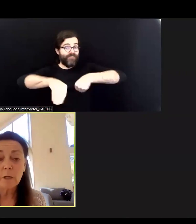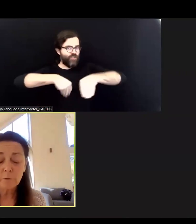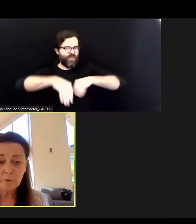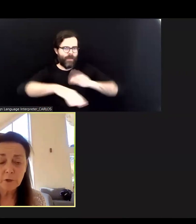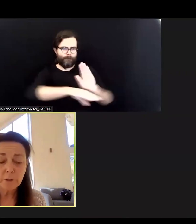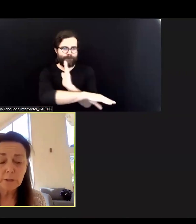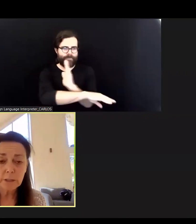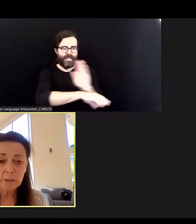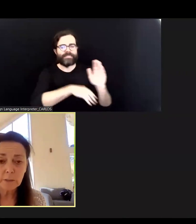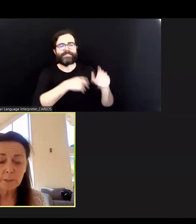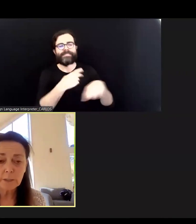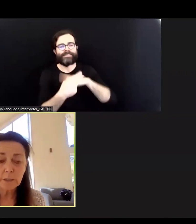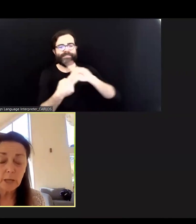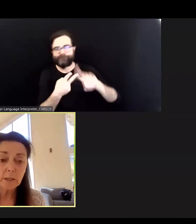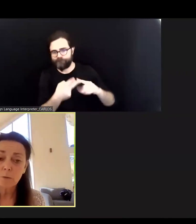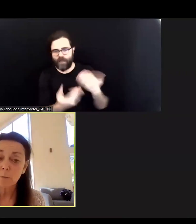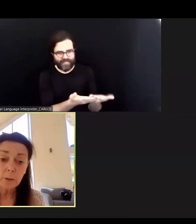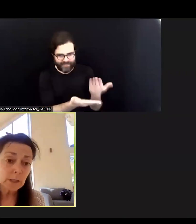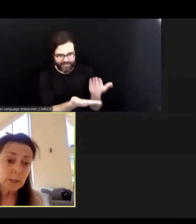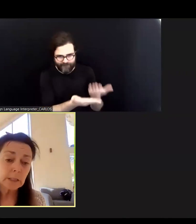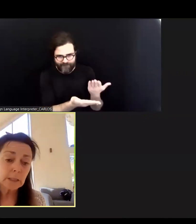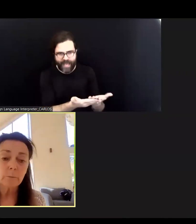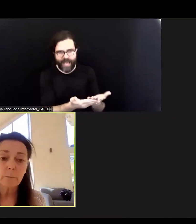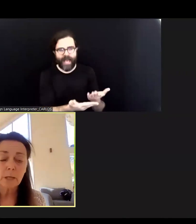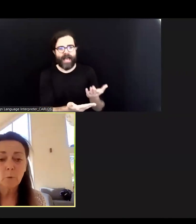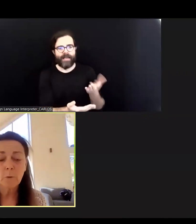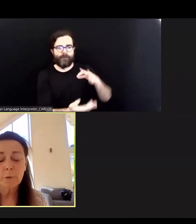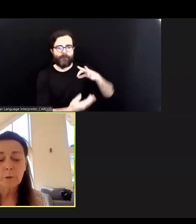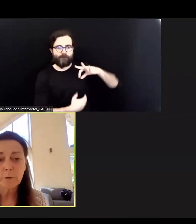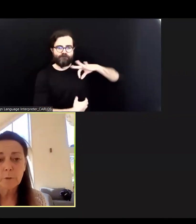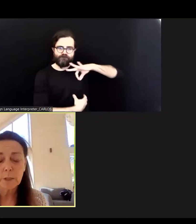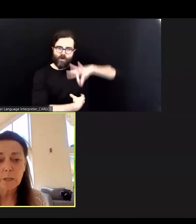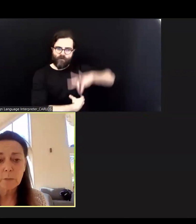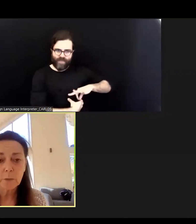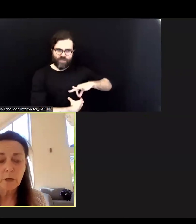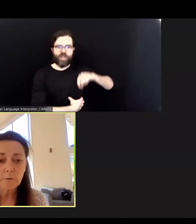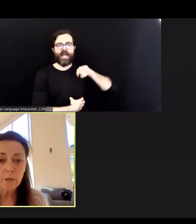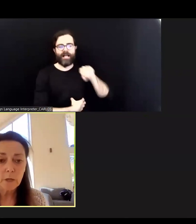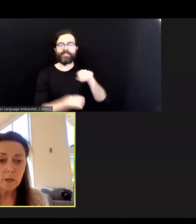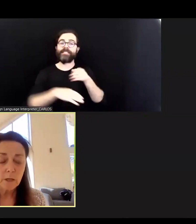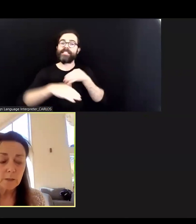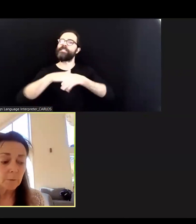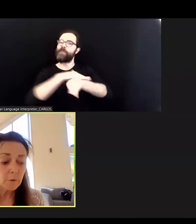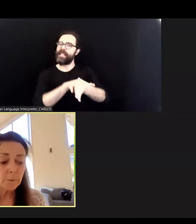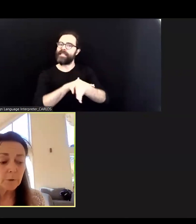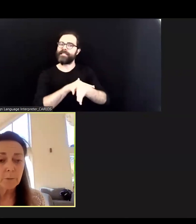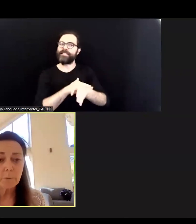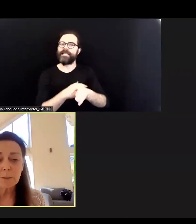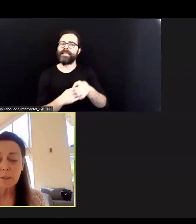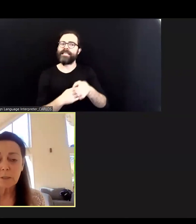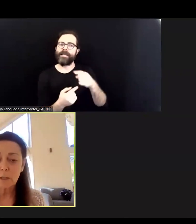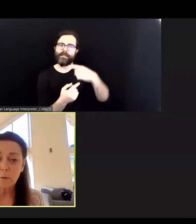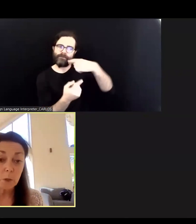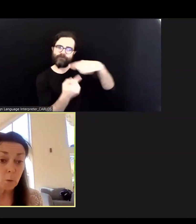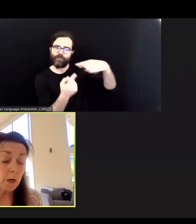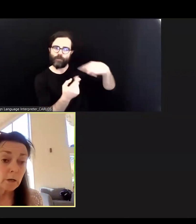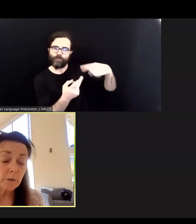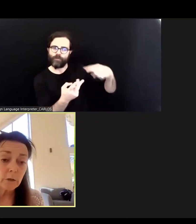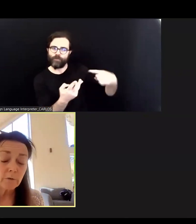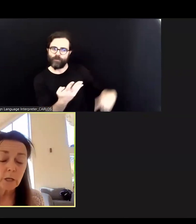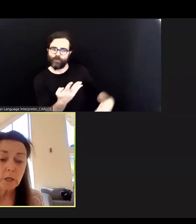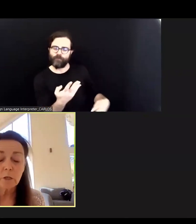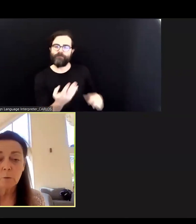granular idea on how to quantify that. And then really, we do not have much time, but I would like to pose another question